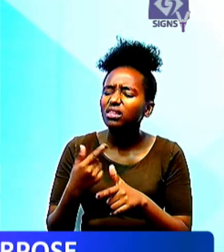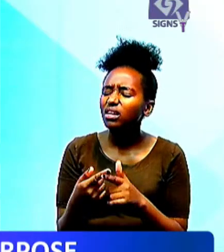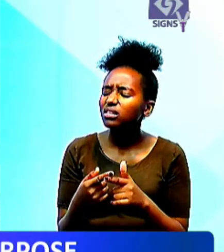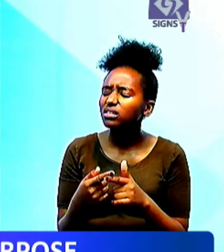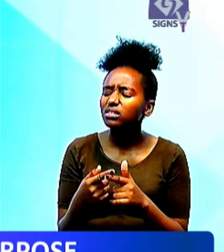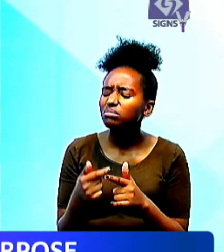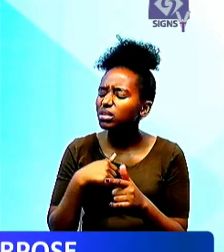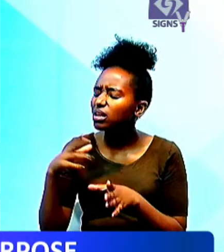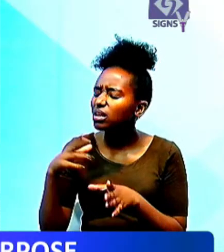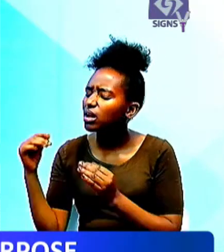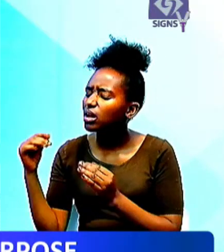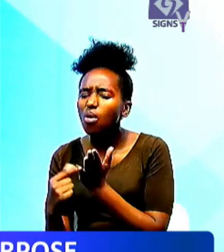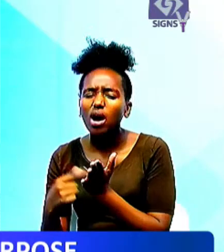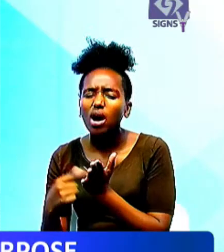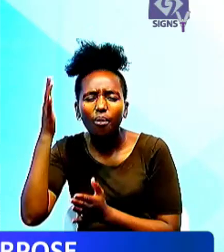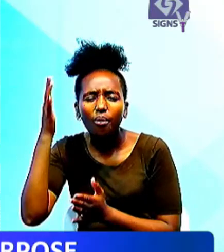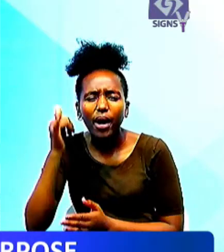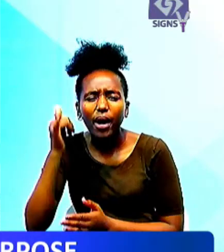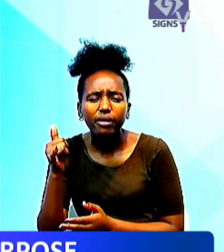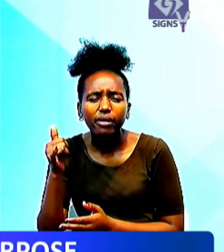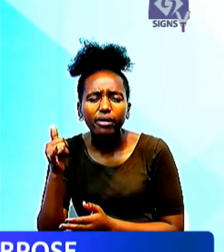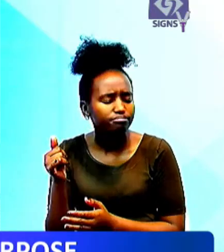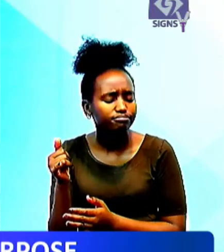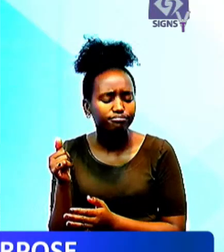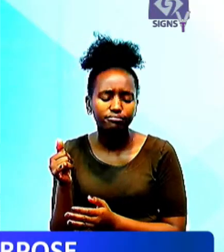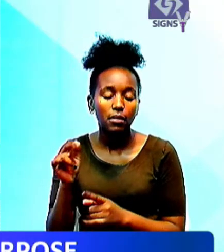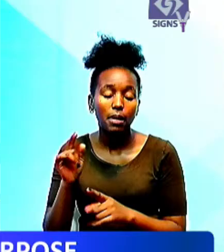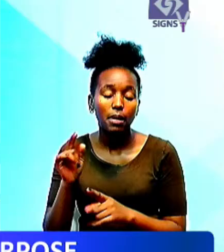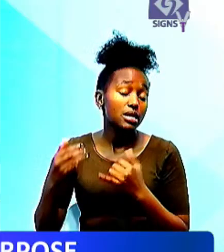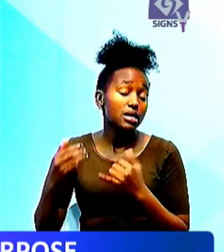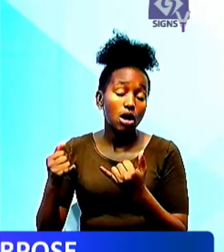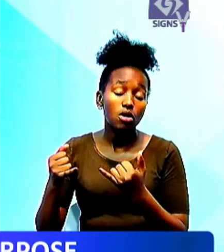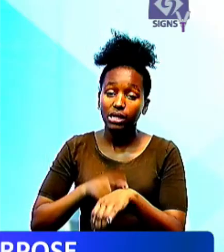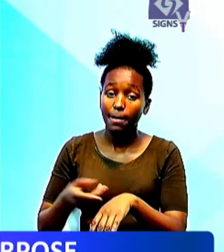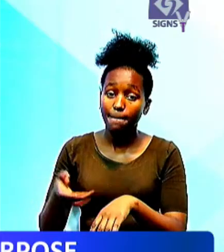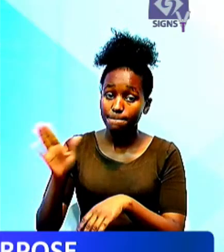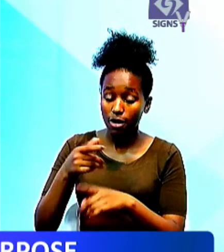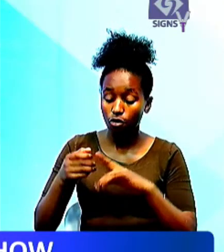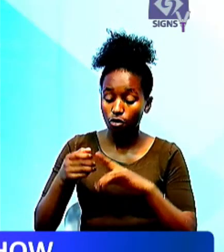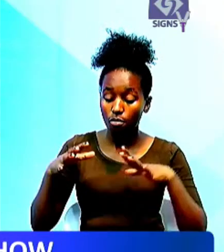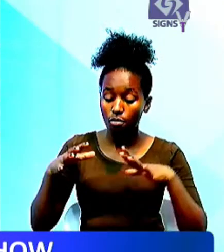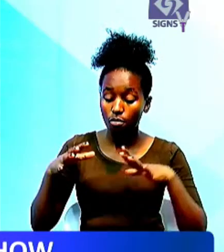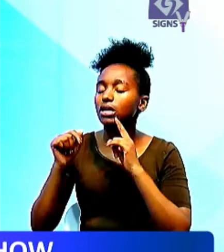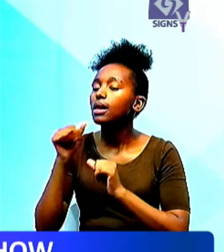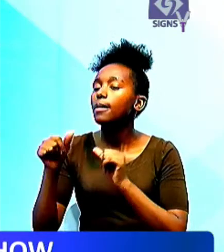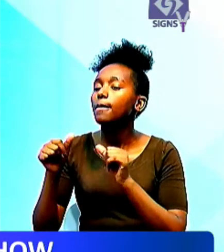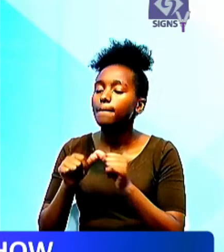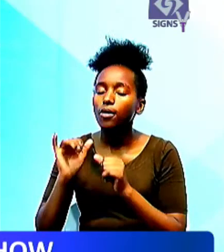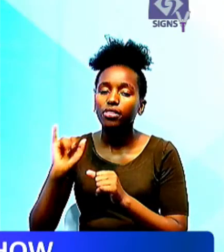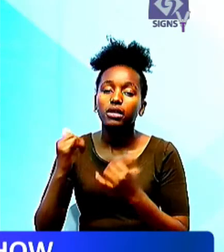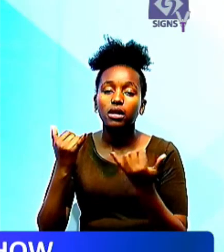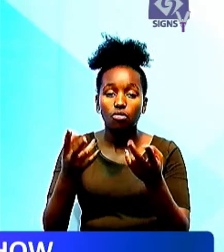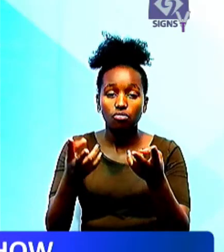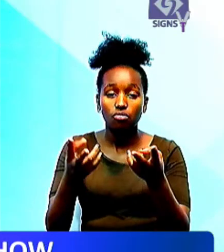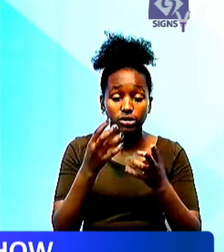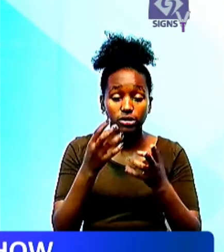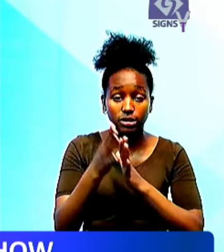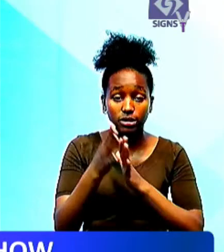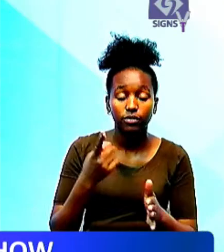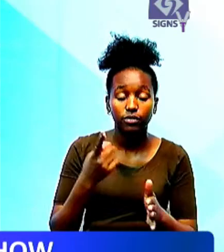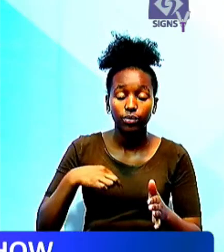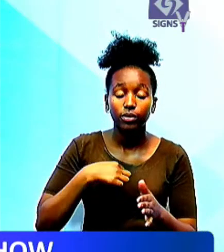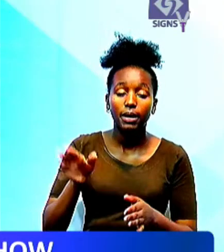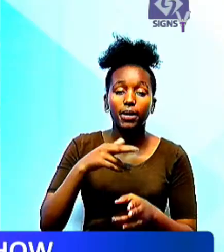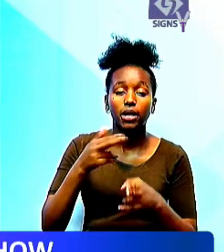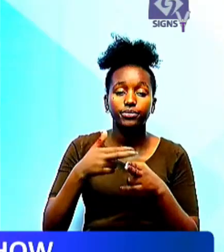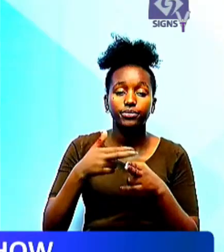like, what do you mean? You're going to be telling us that when we come back from the break. Keep it science and be back shortly.